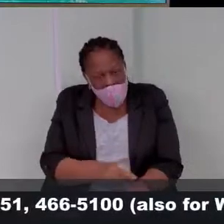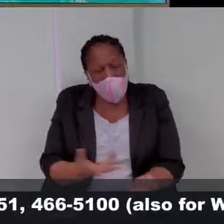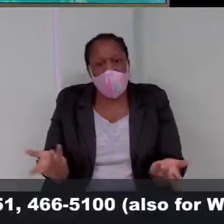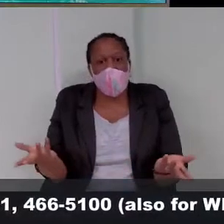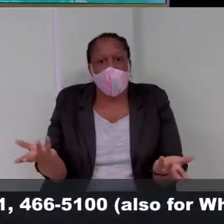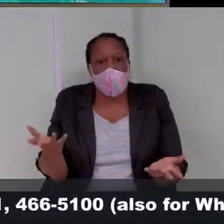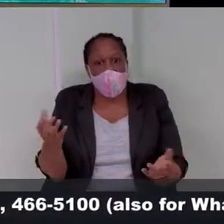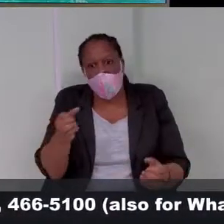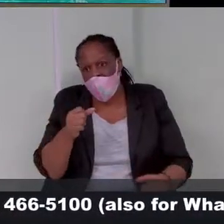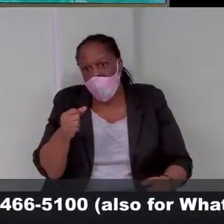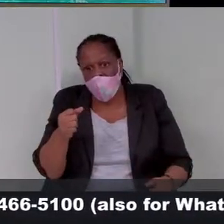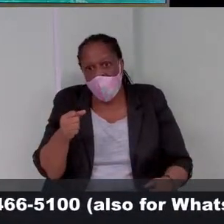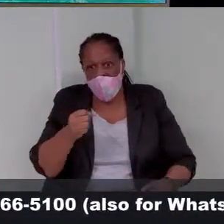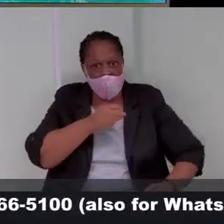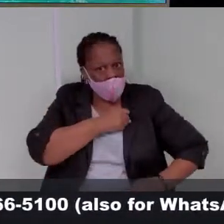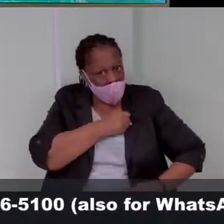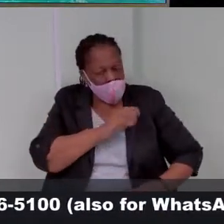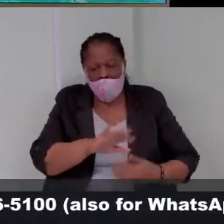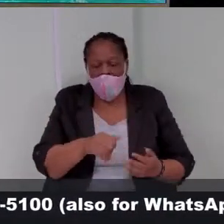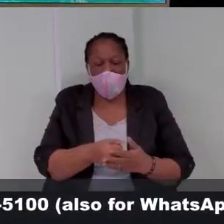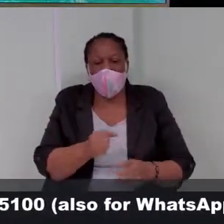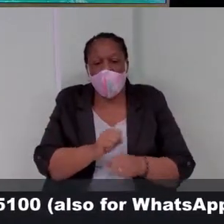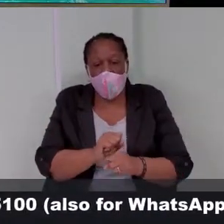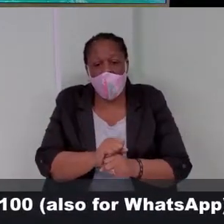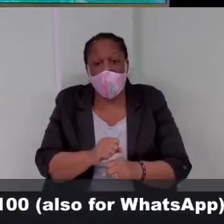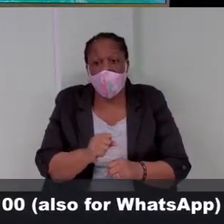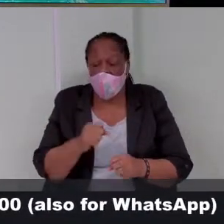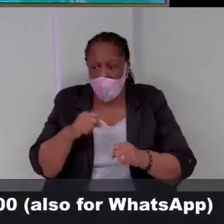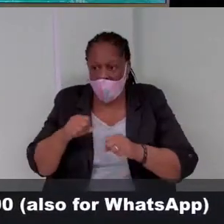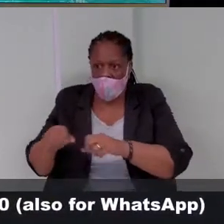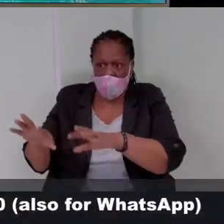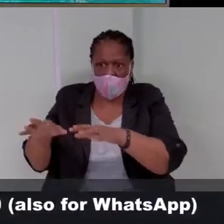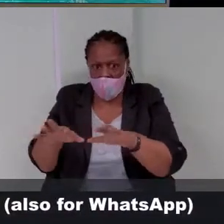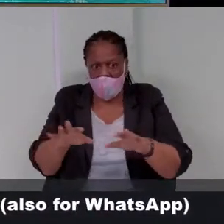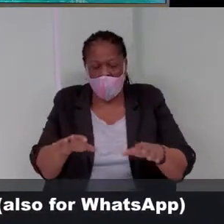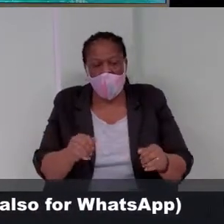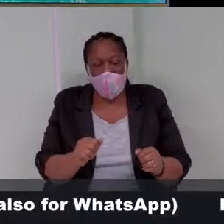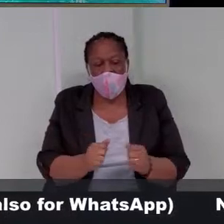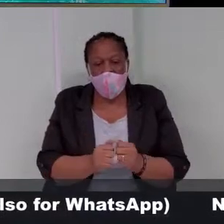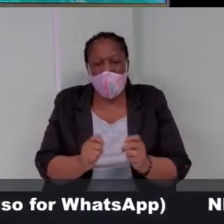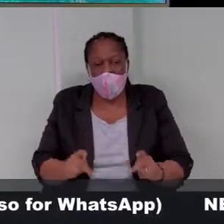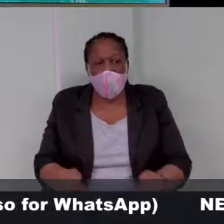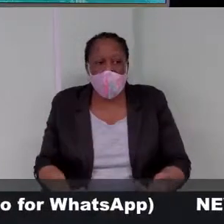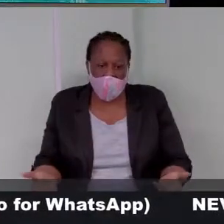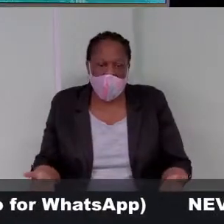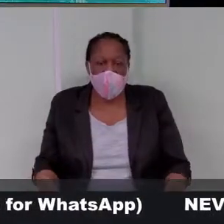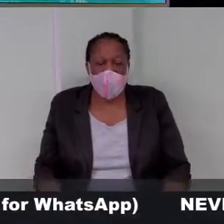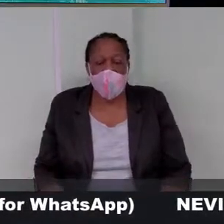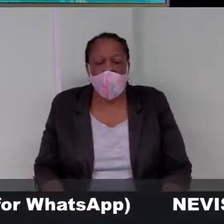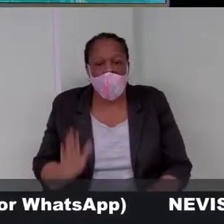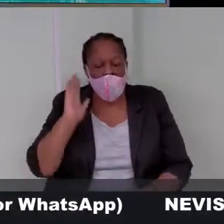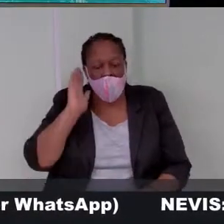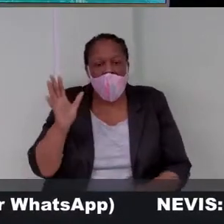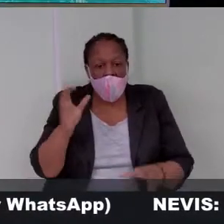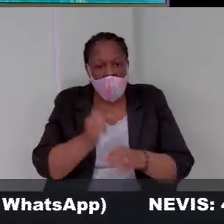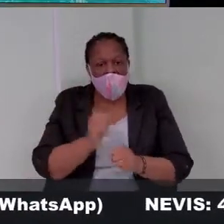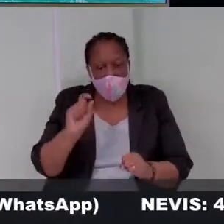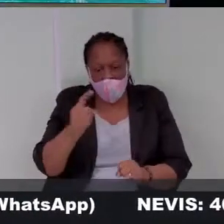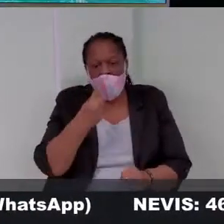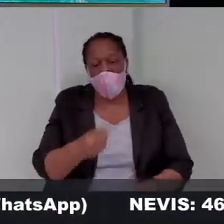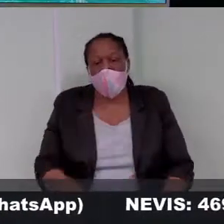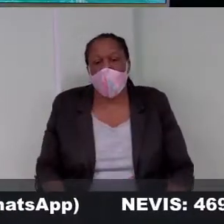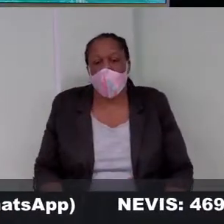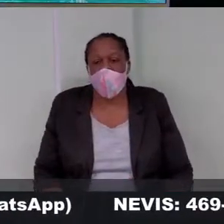Thank you, Dr. Wilkinson, for putting that in layman's terms. The